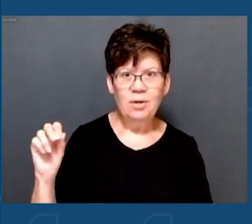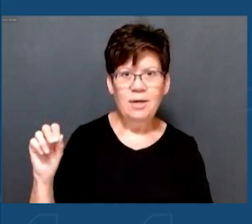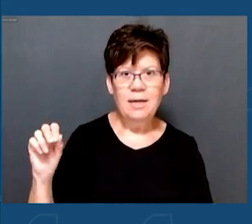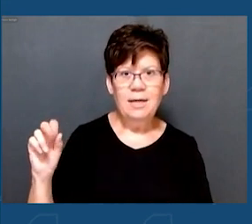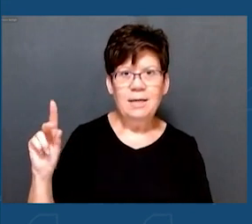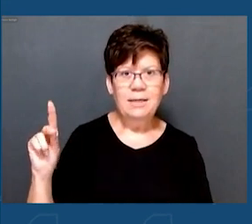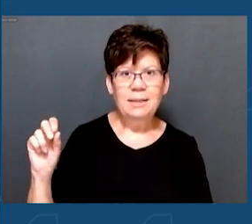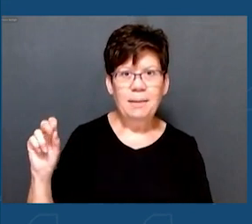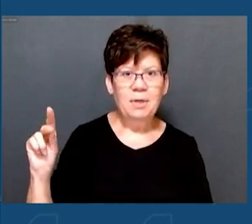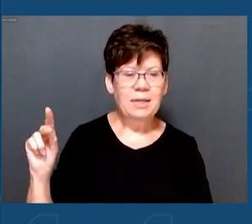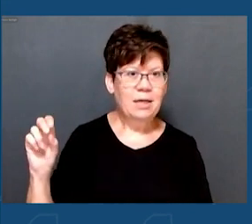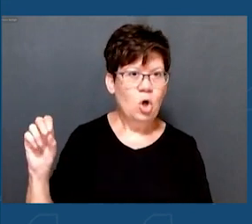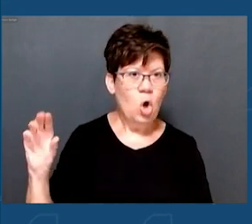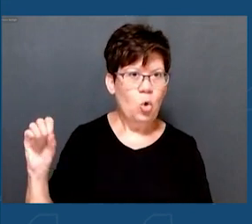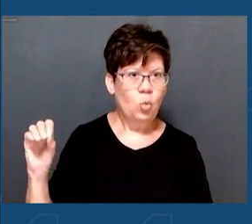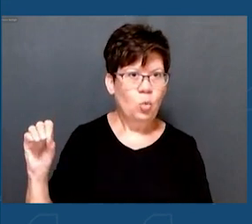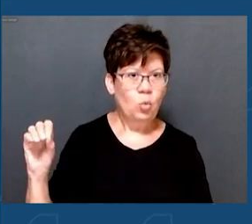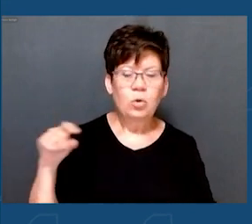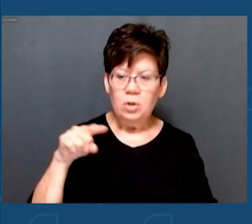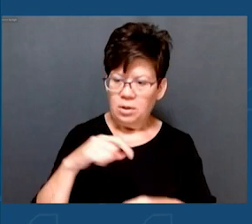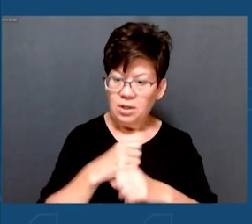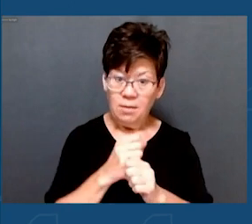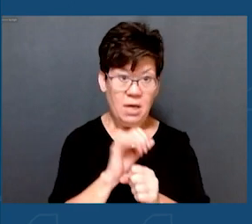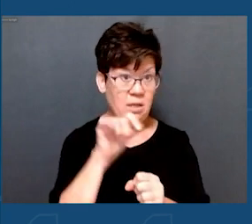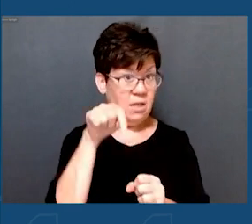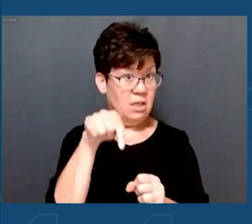things happen at the building site,